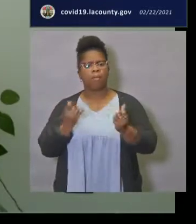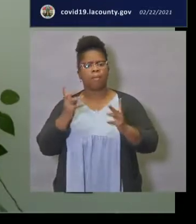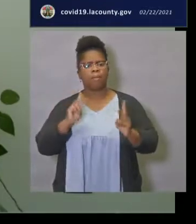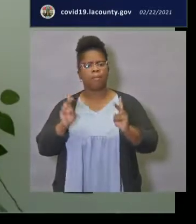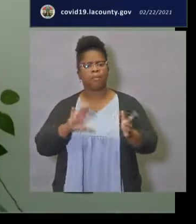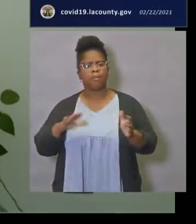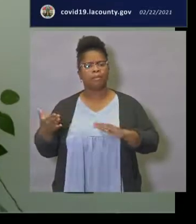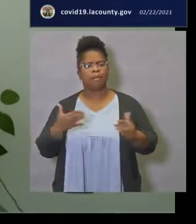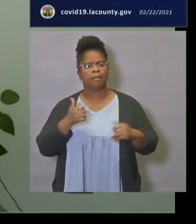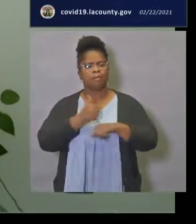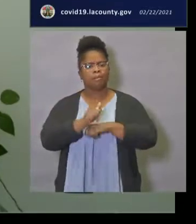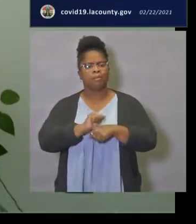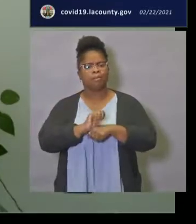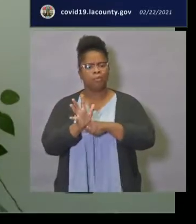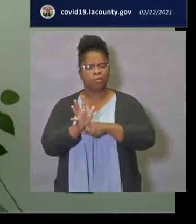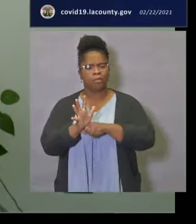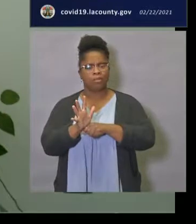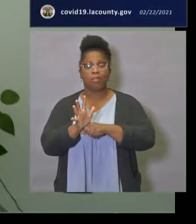LA County to